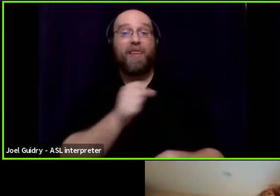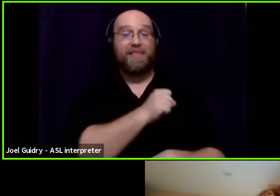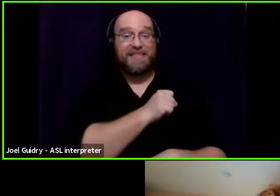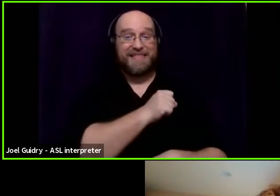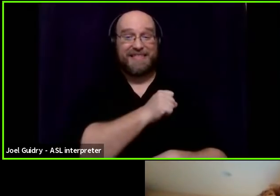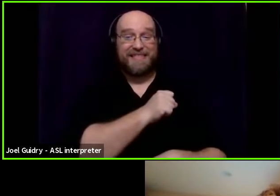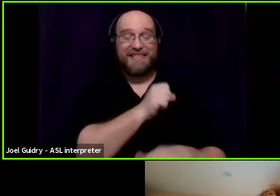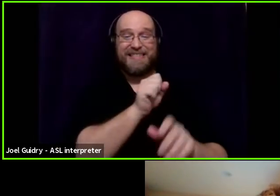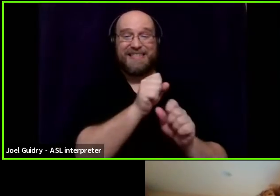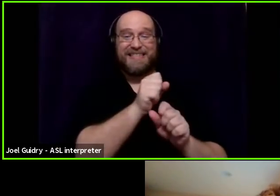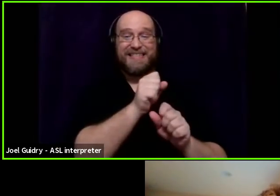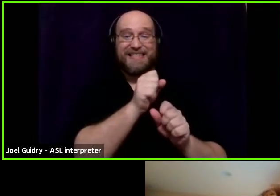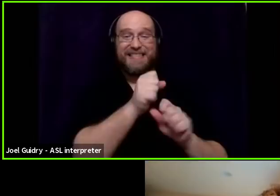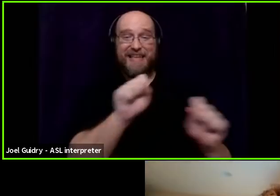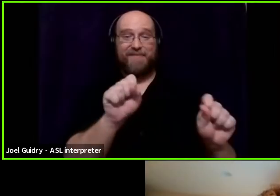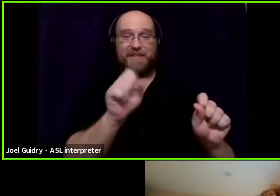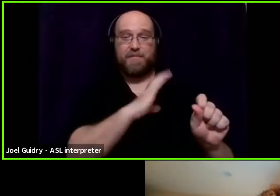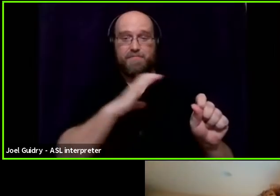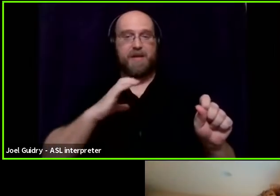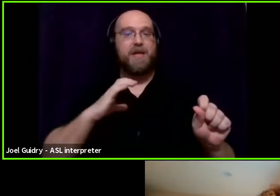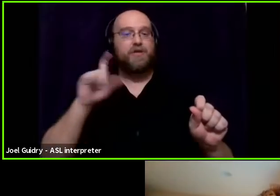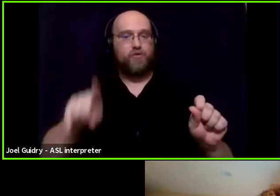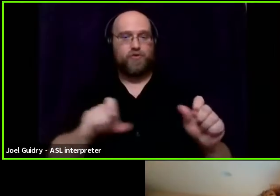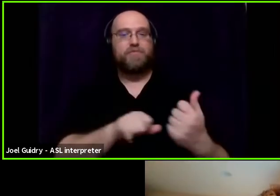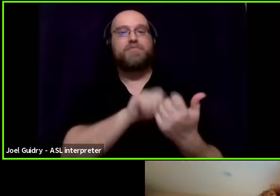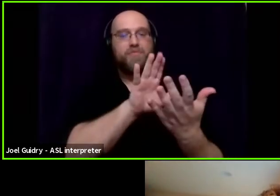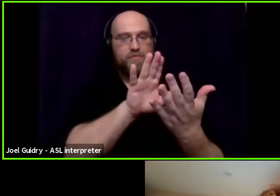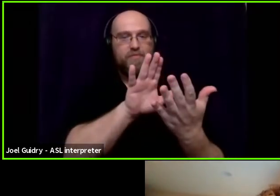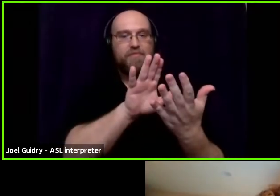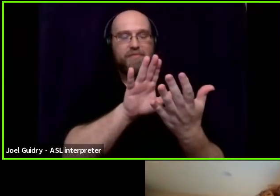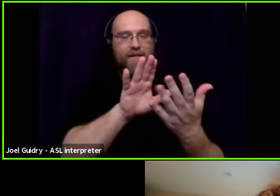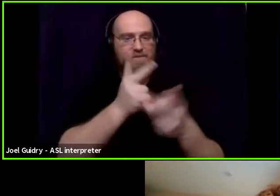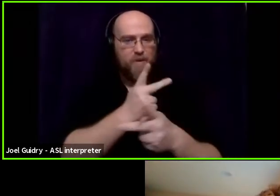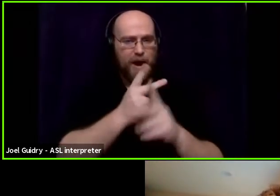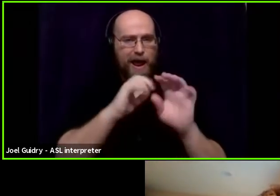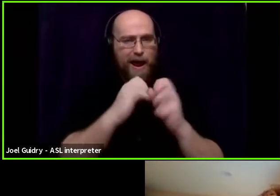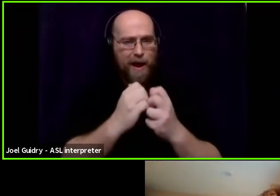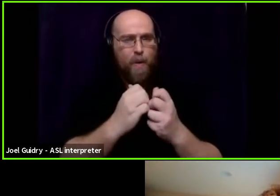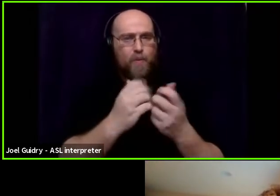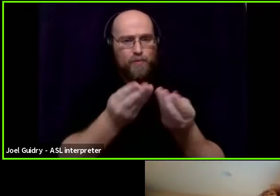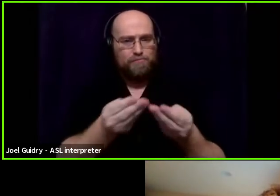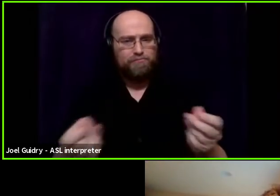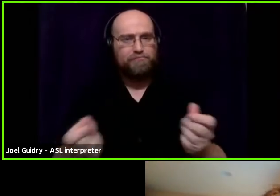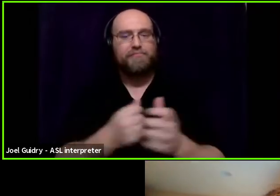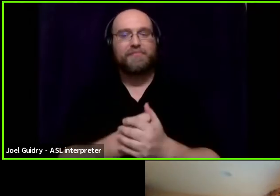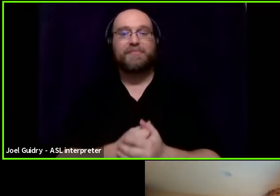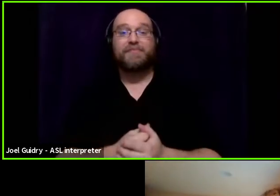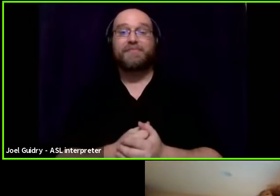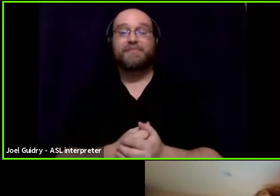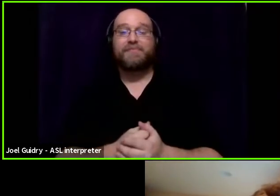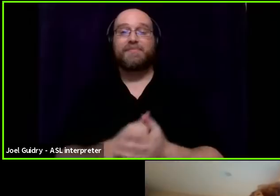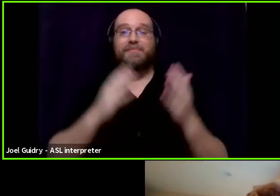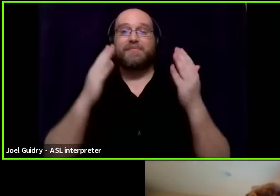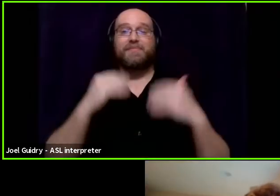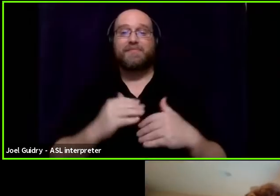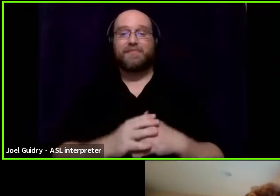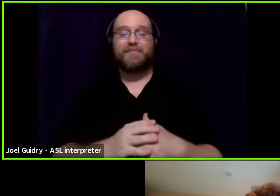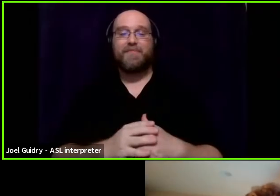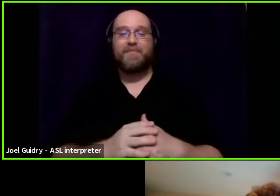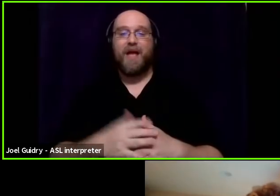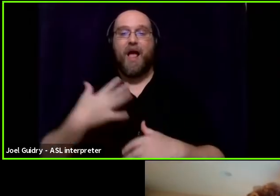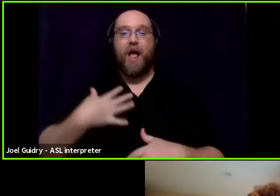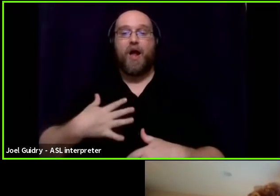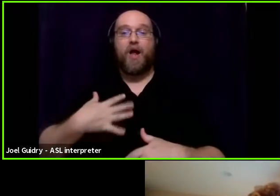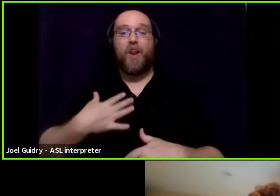do about. As far as clean masks, this was from the first question. Cloth masks must be